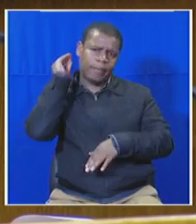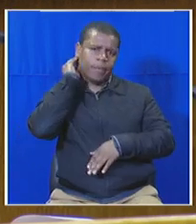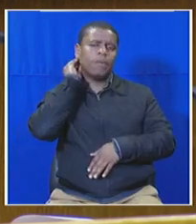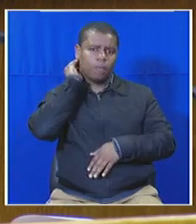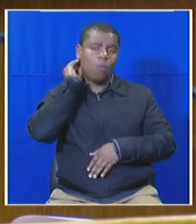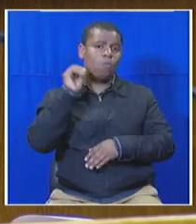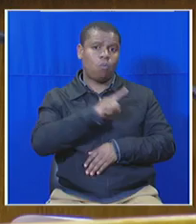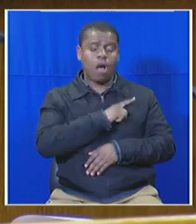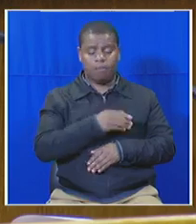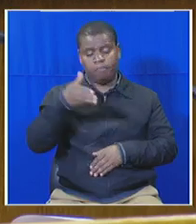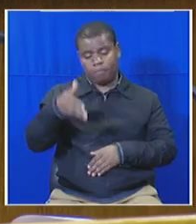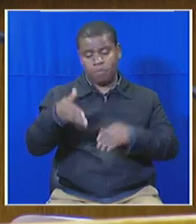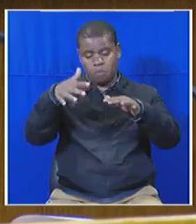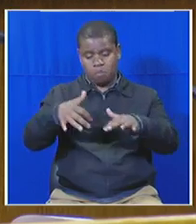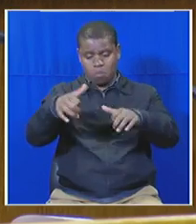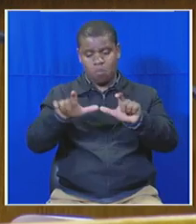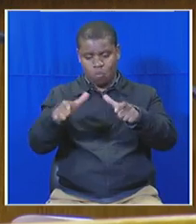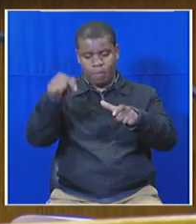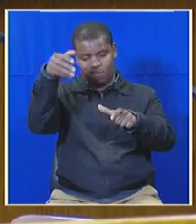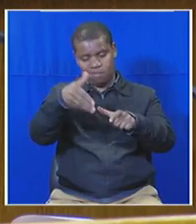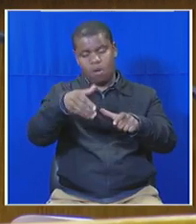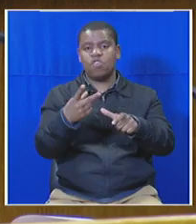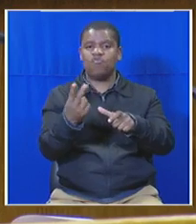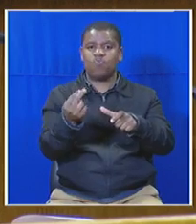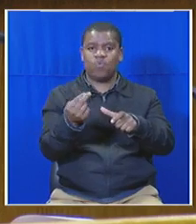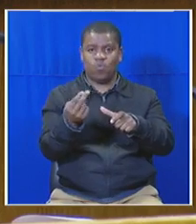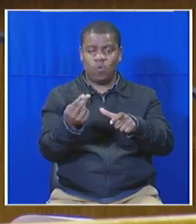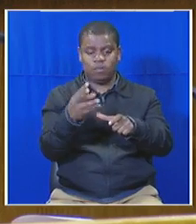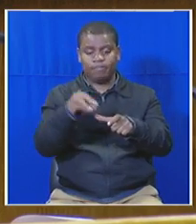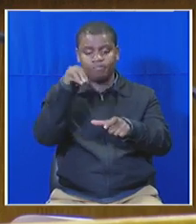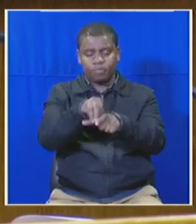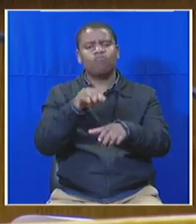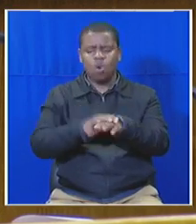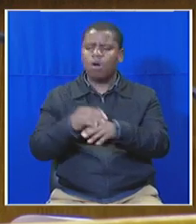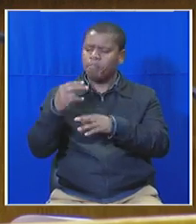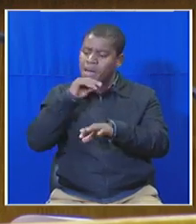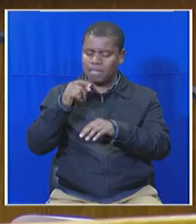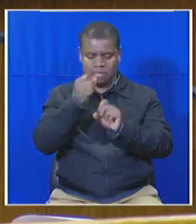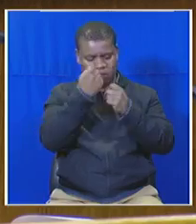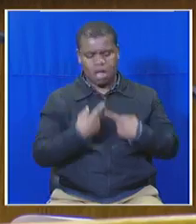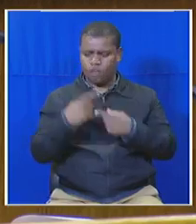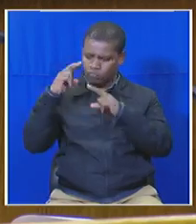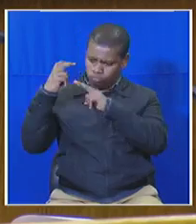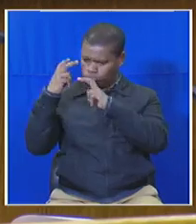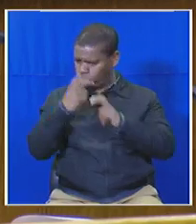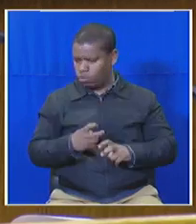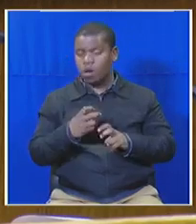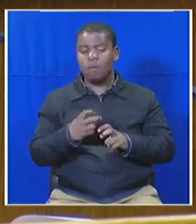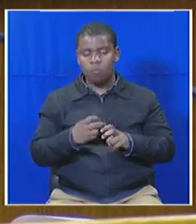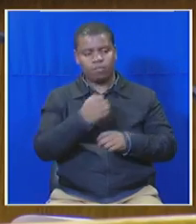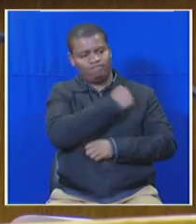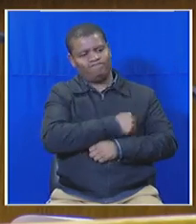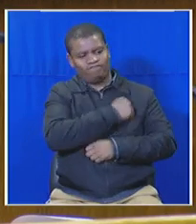he was new in the portfolio. Our condolences go out to the family and to his party,